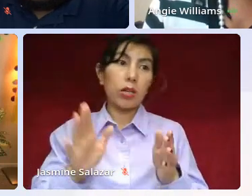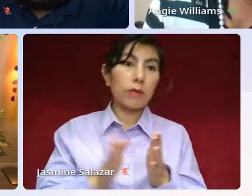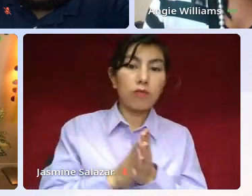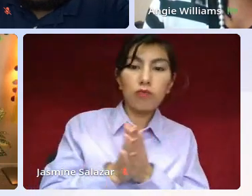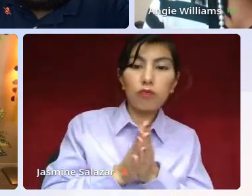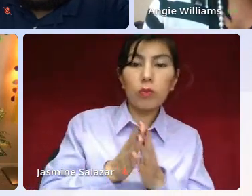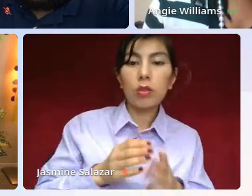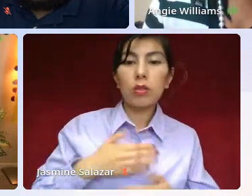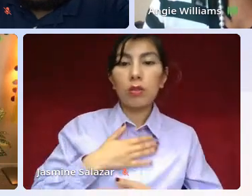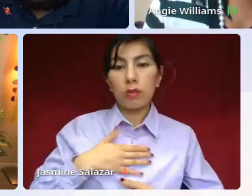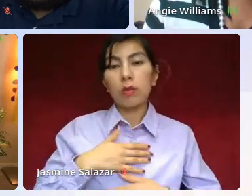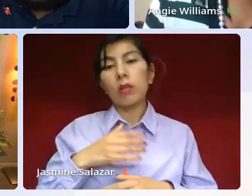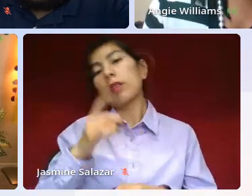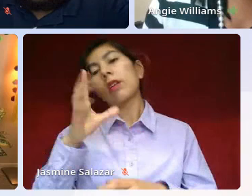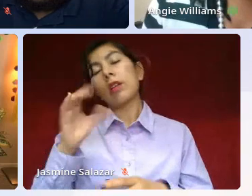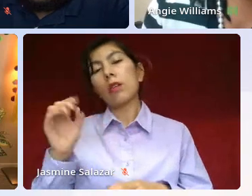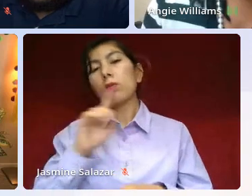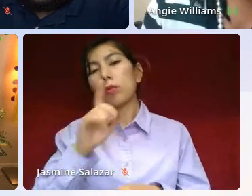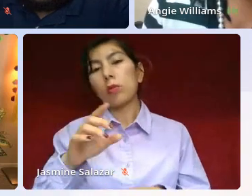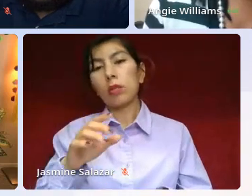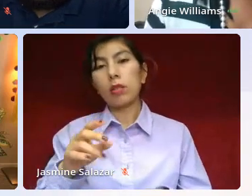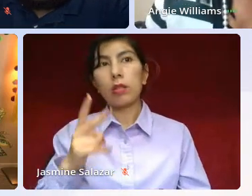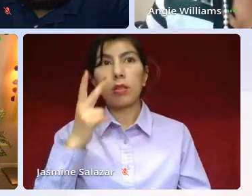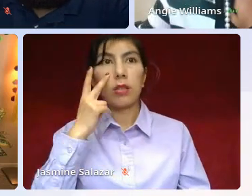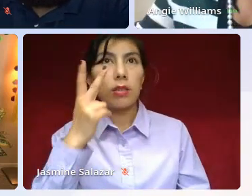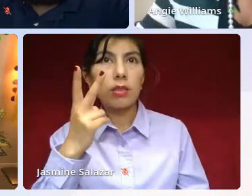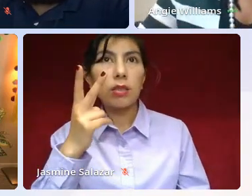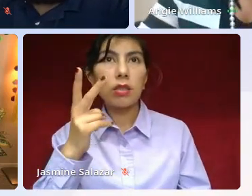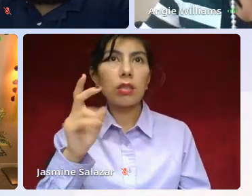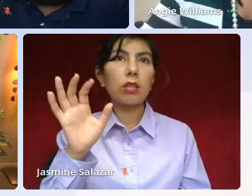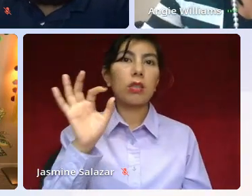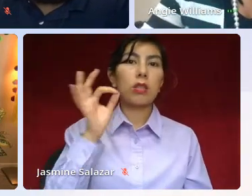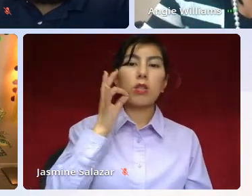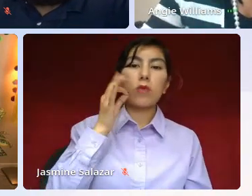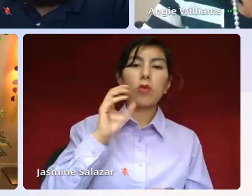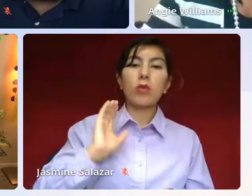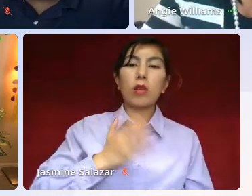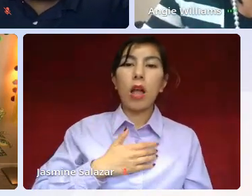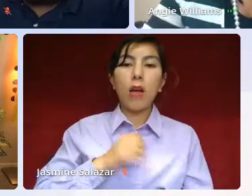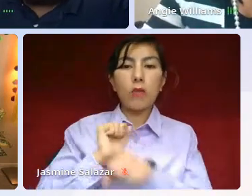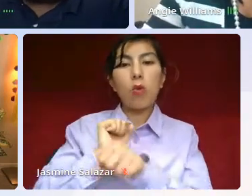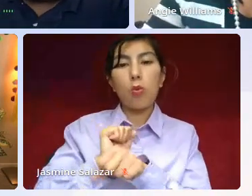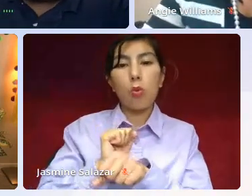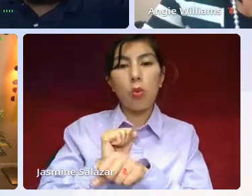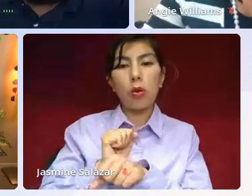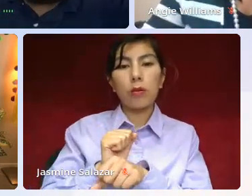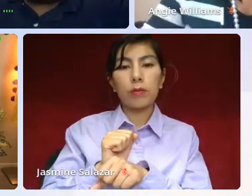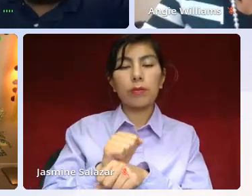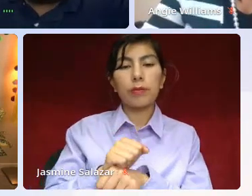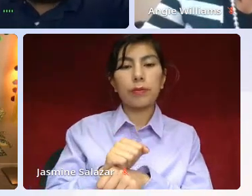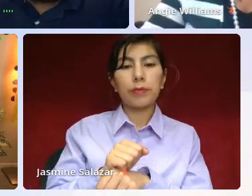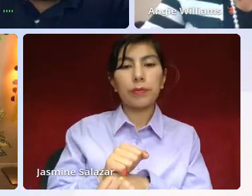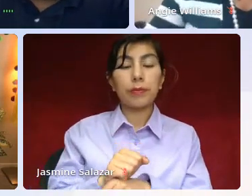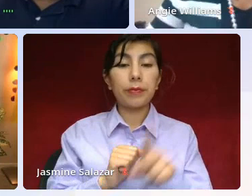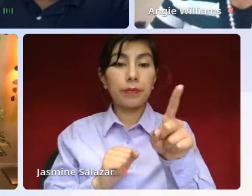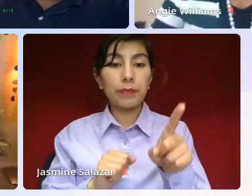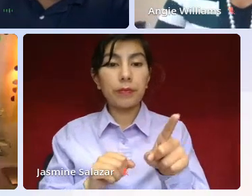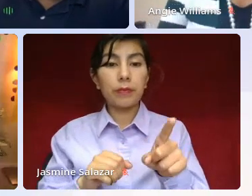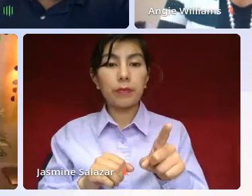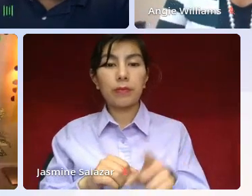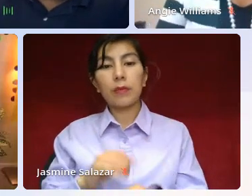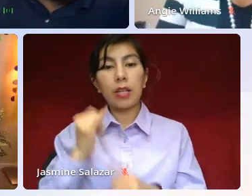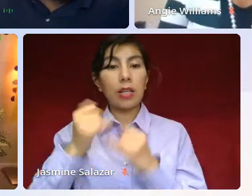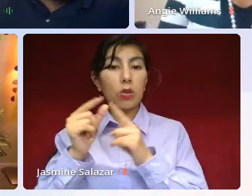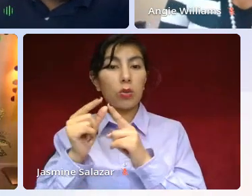doing, and we can definitely see the fruits of our labor. That's great. Thanks, Angie. Brandon, last word.